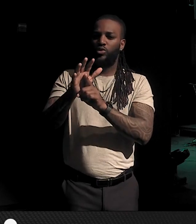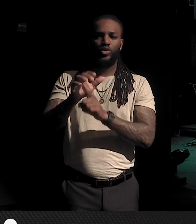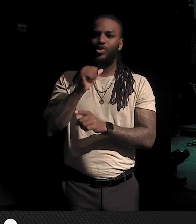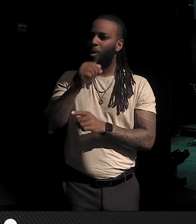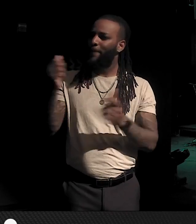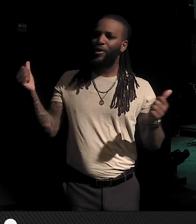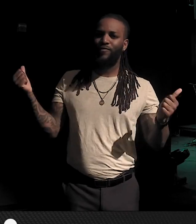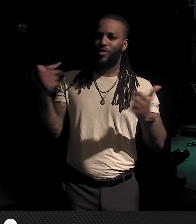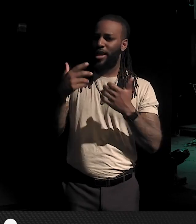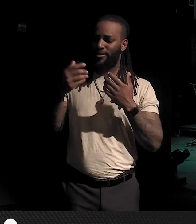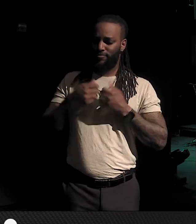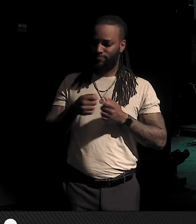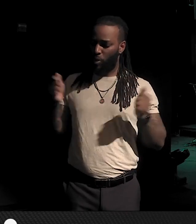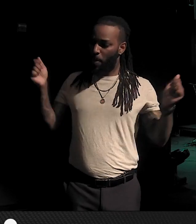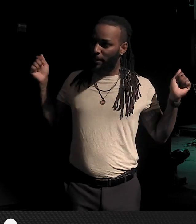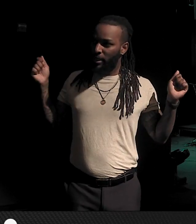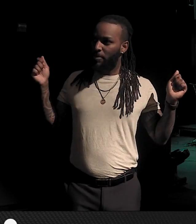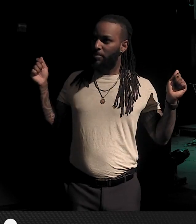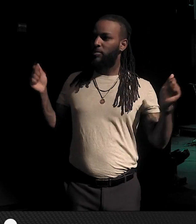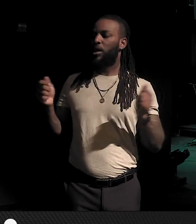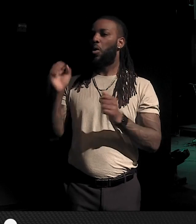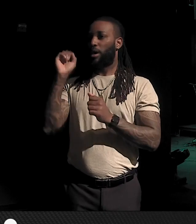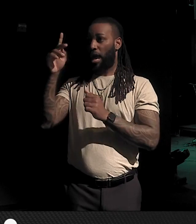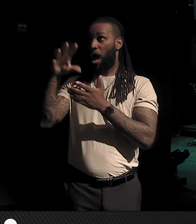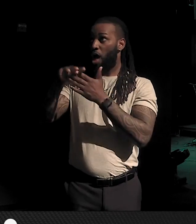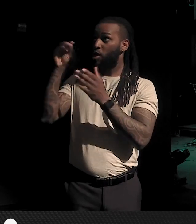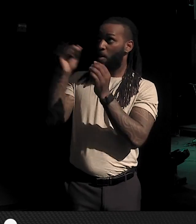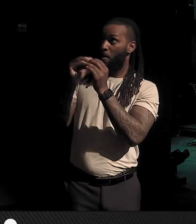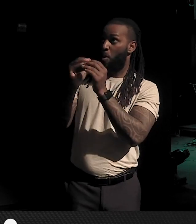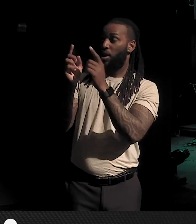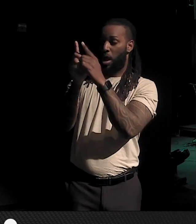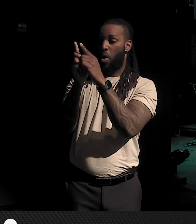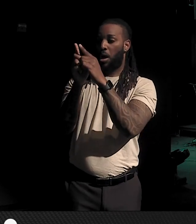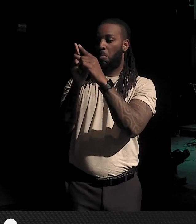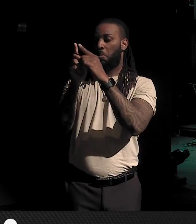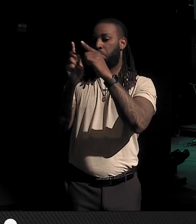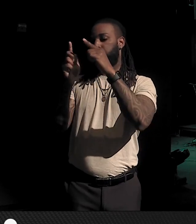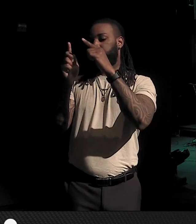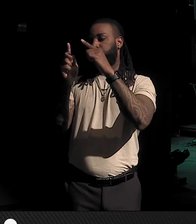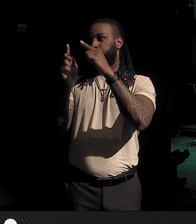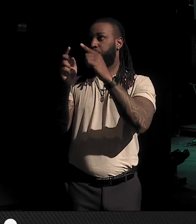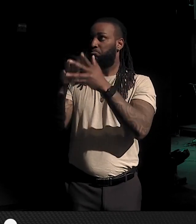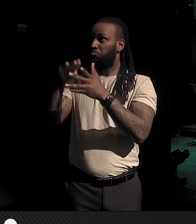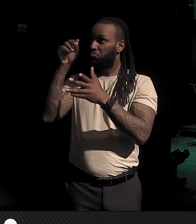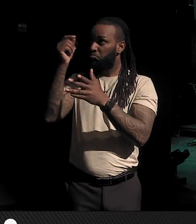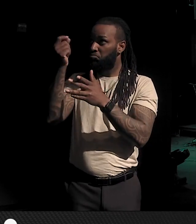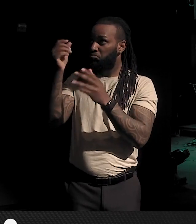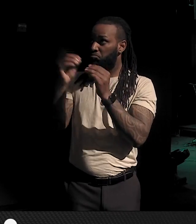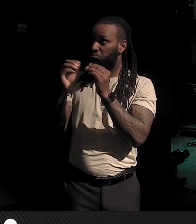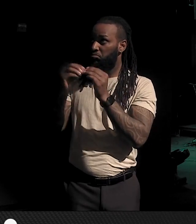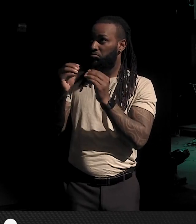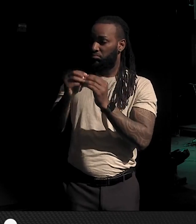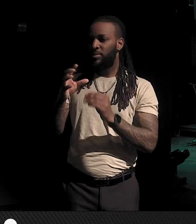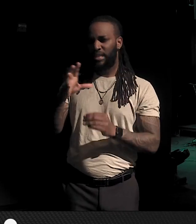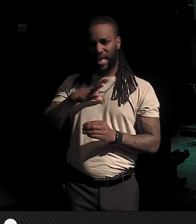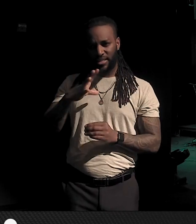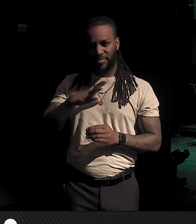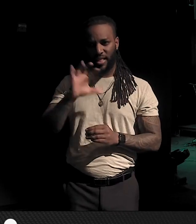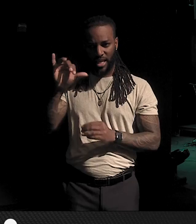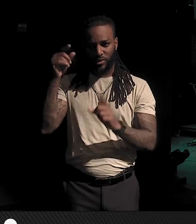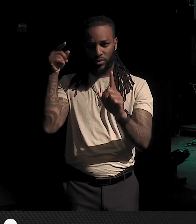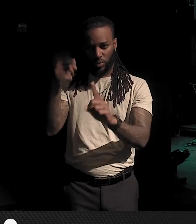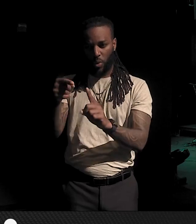be afraid to open up your slice. Like, this is what it means to know him more and to understand him more. And we're